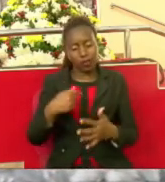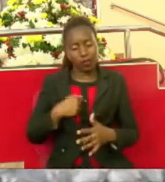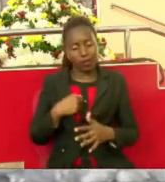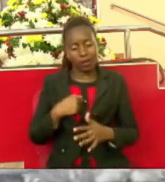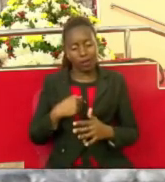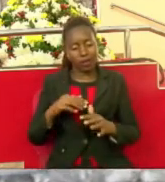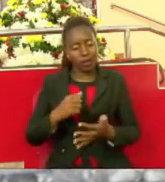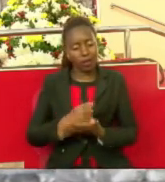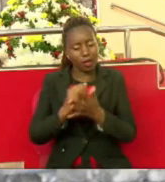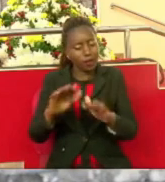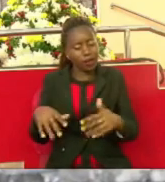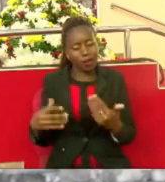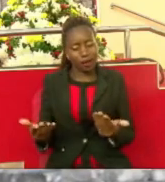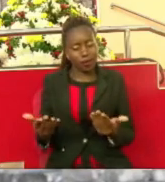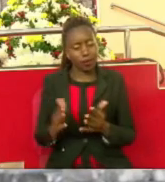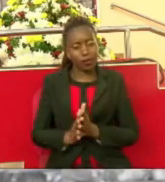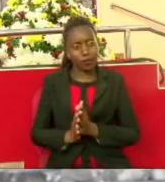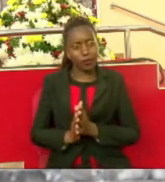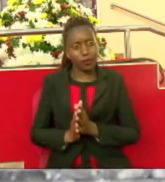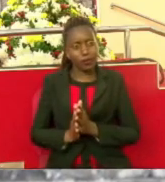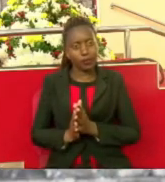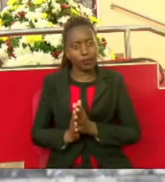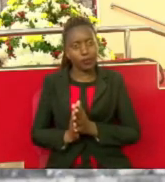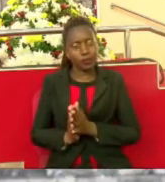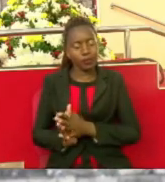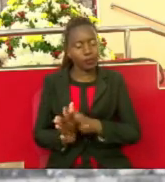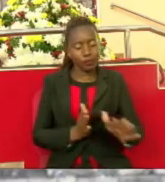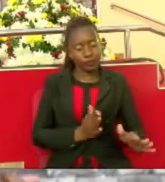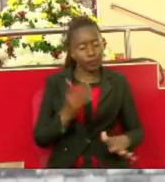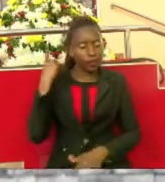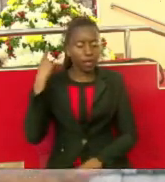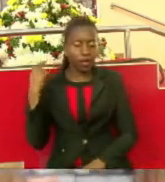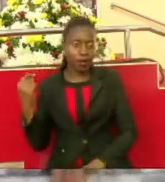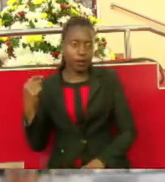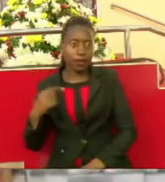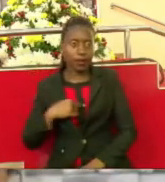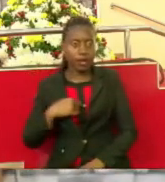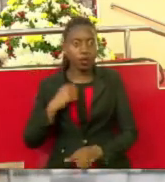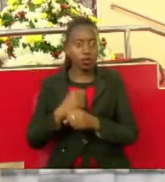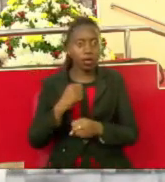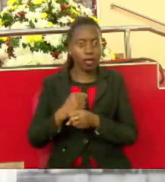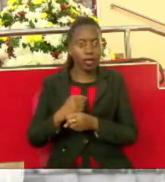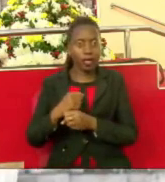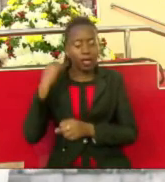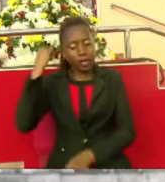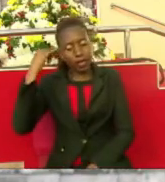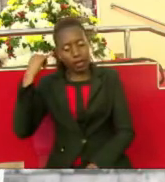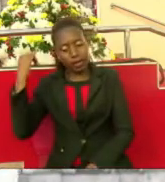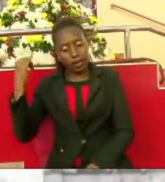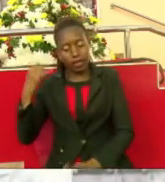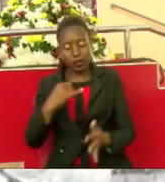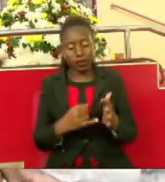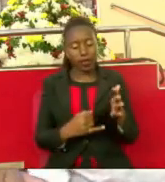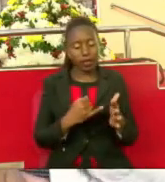jinsi nitakavyowasaidia. I was working in a creative industry, in the creative industry. Wakati mwingine nikakuwa nafanya katika idara